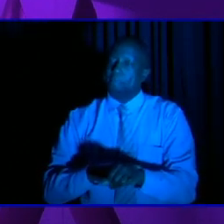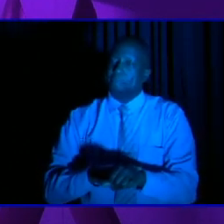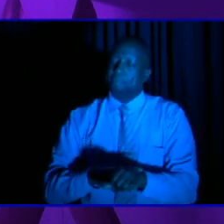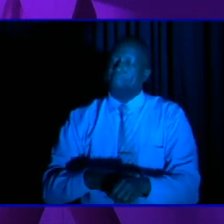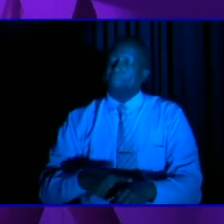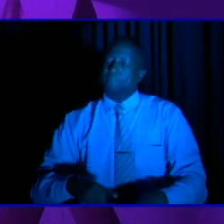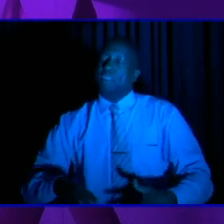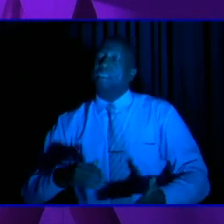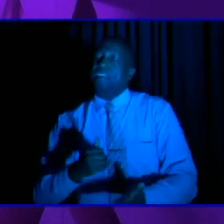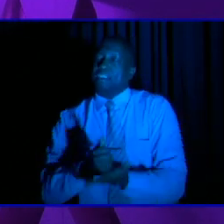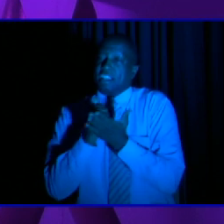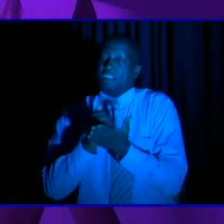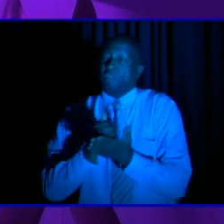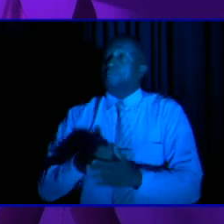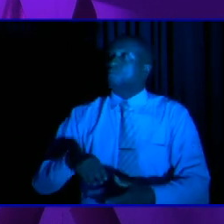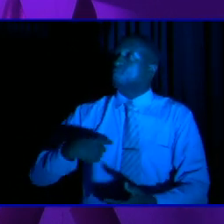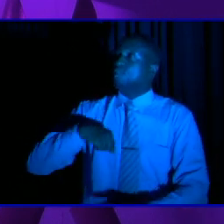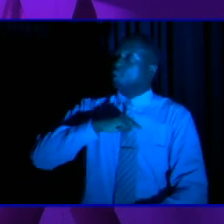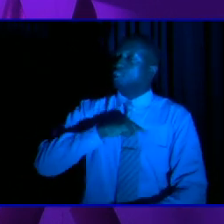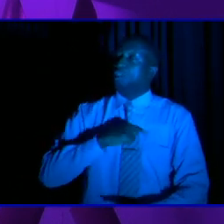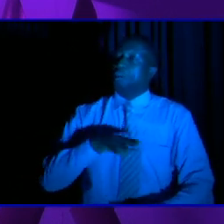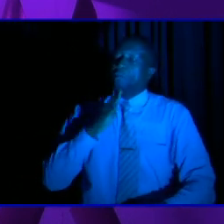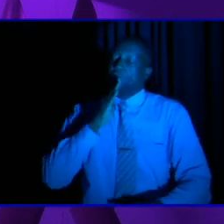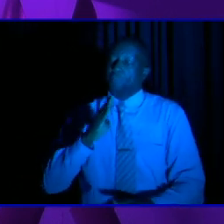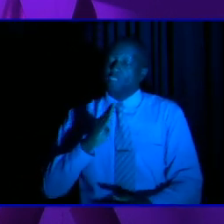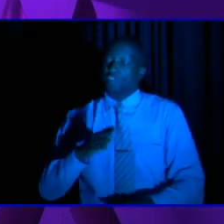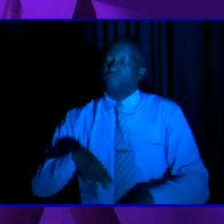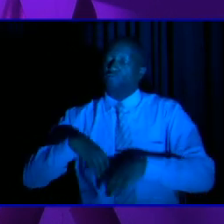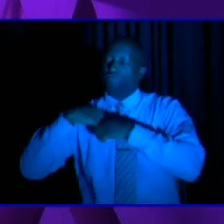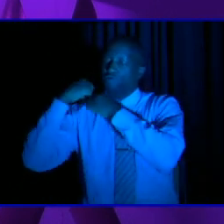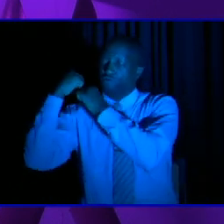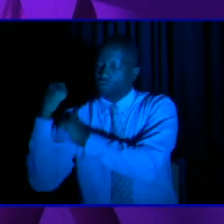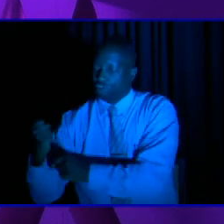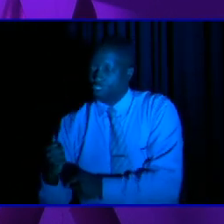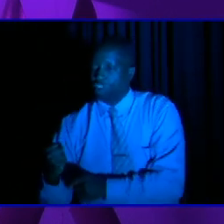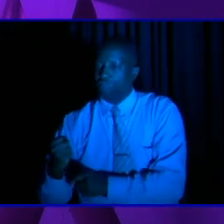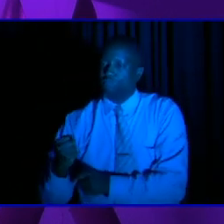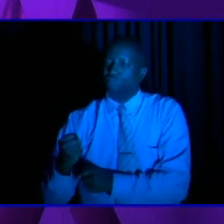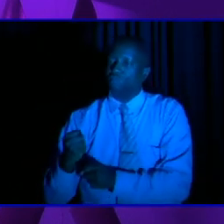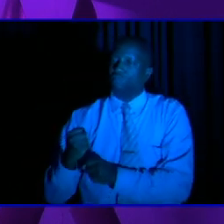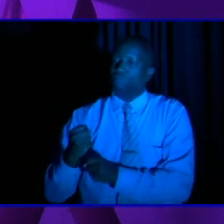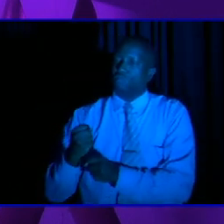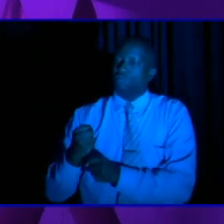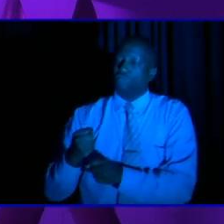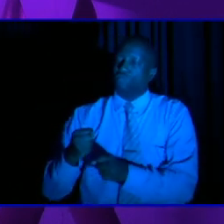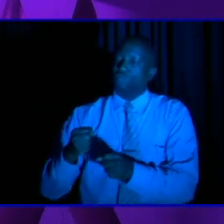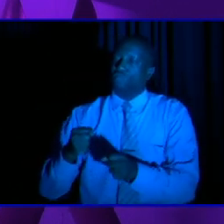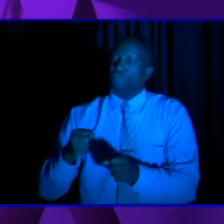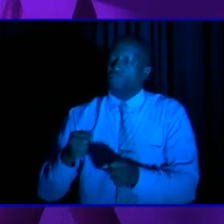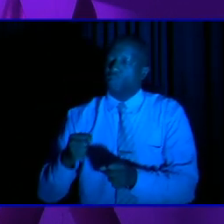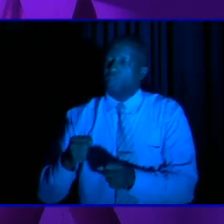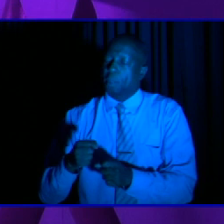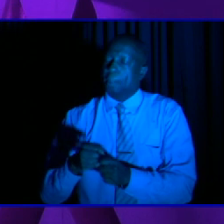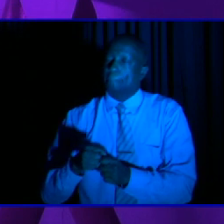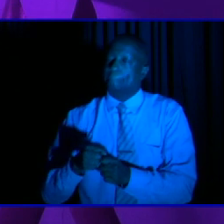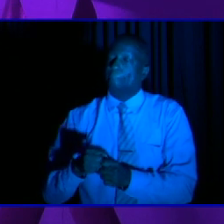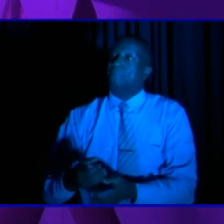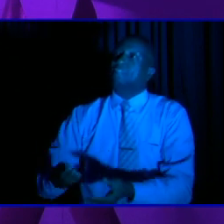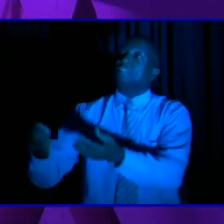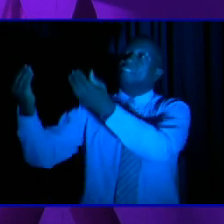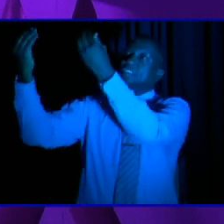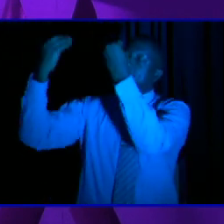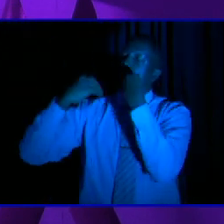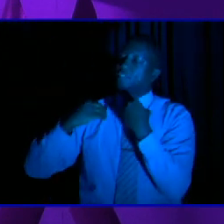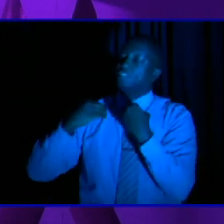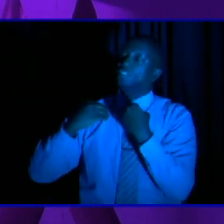sound backbone and with strength to conquer the enemy. Give us all we require,